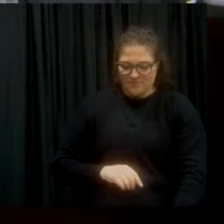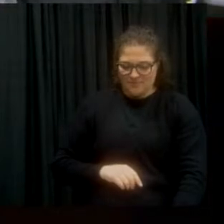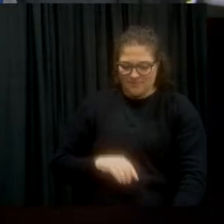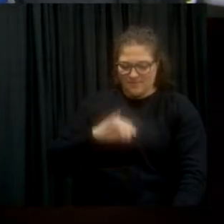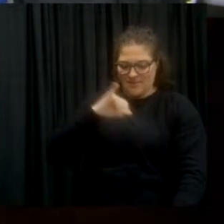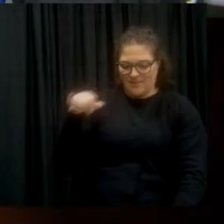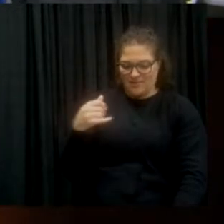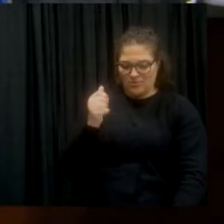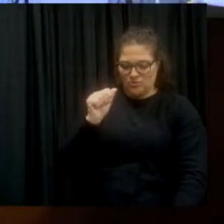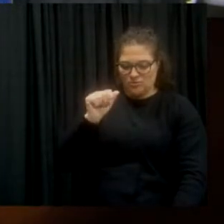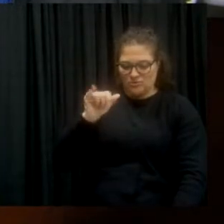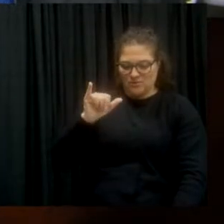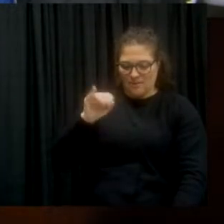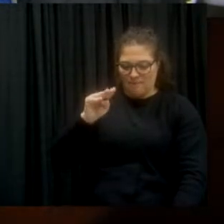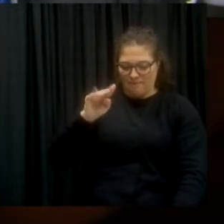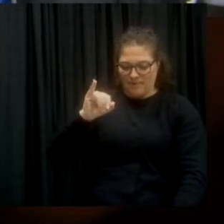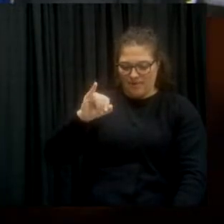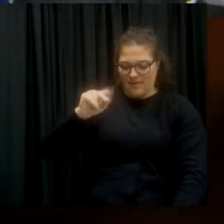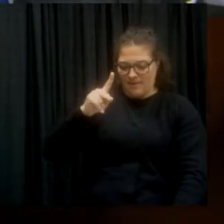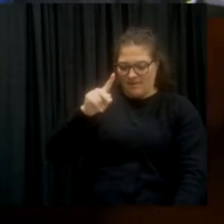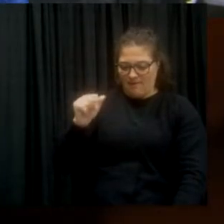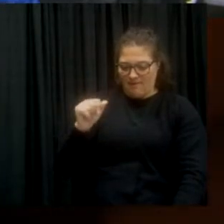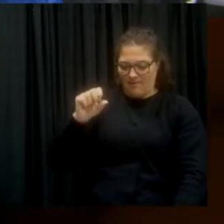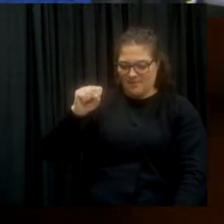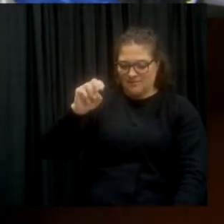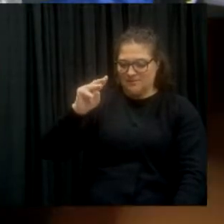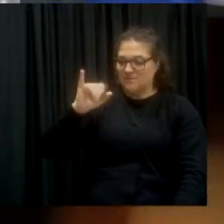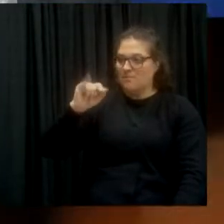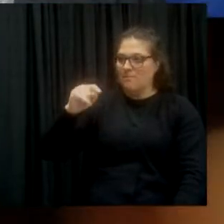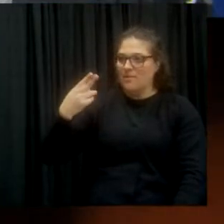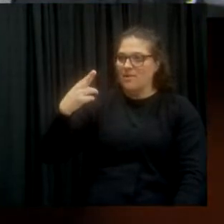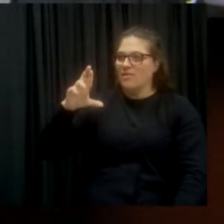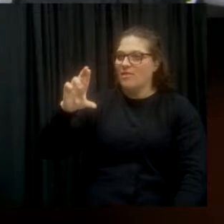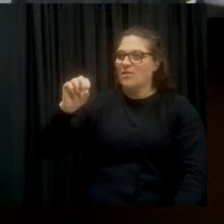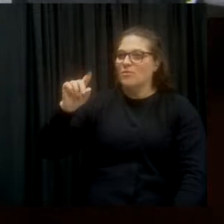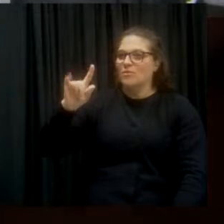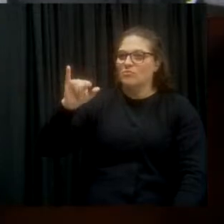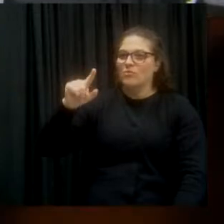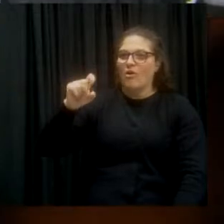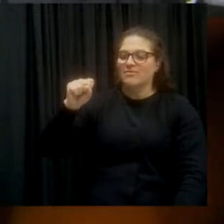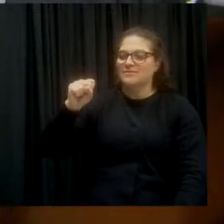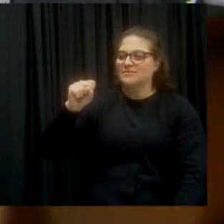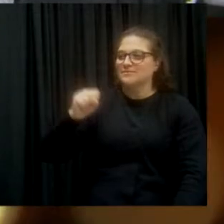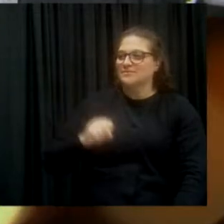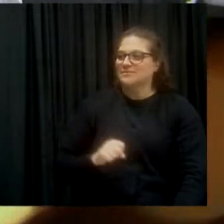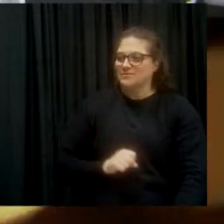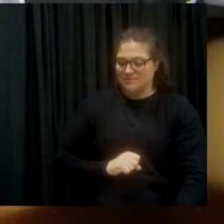Yeah. Jamie K. A. Smith Rollins.